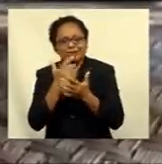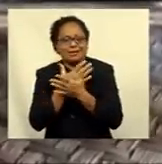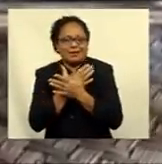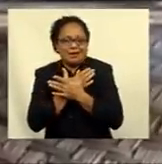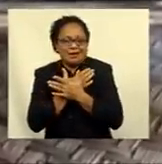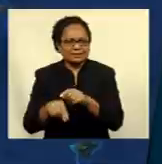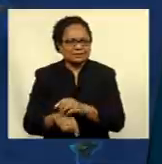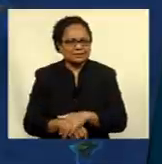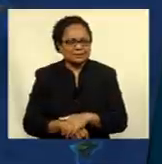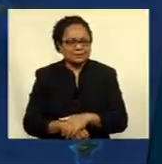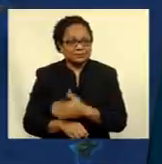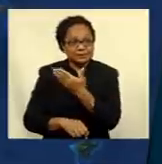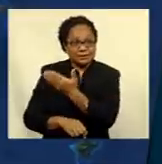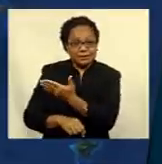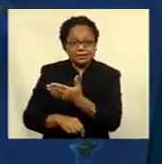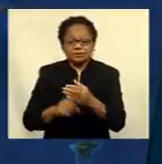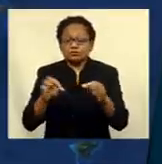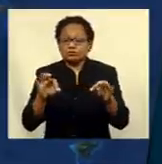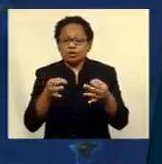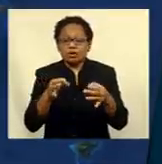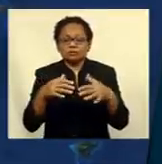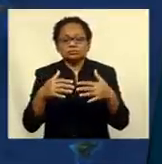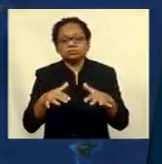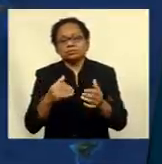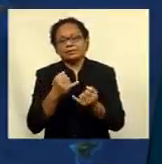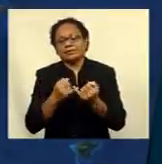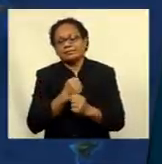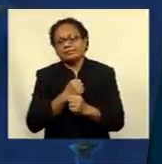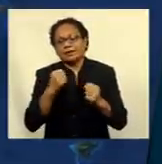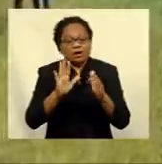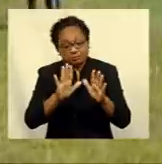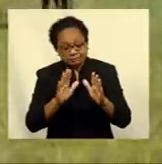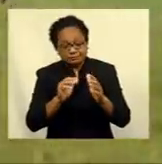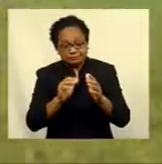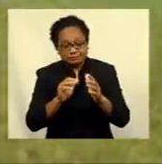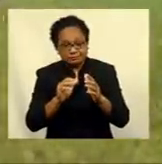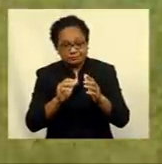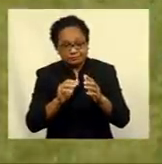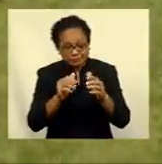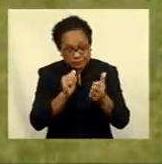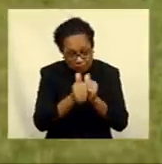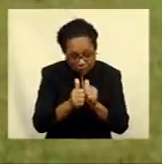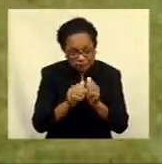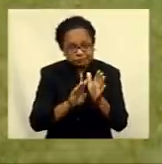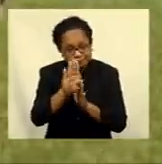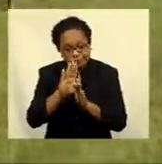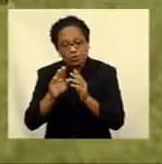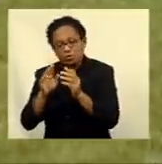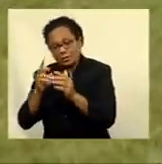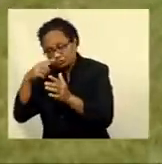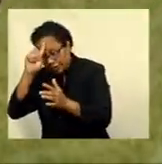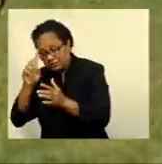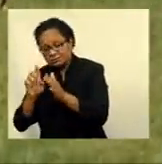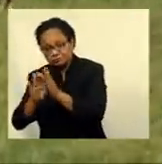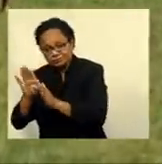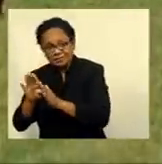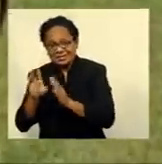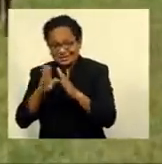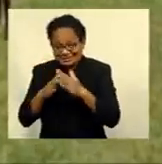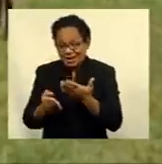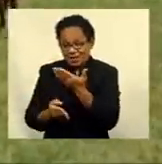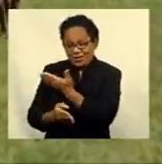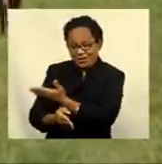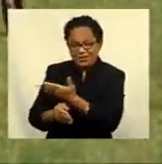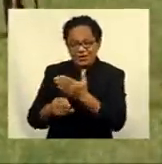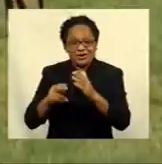provisions. Powerful song, especially using the Nandronga dialect. Families and friends in Watu Karasa village plans to celebrate